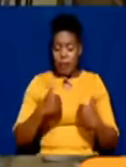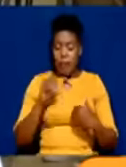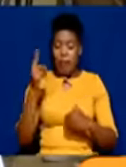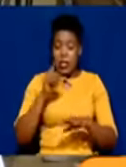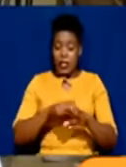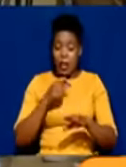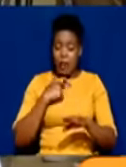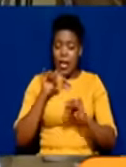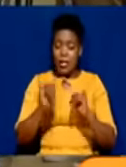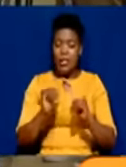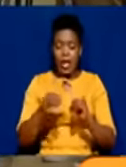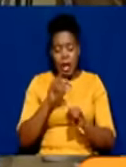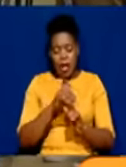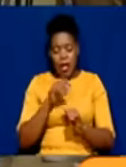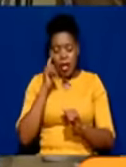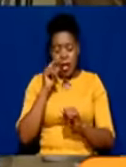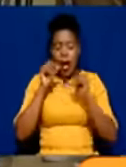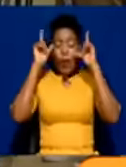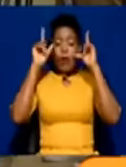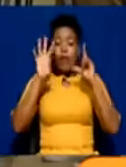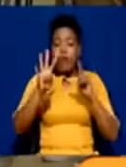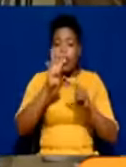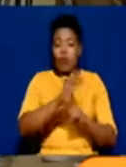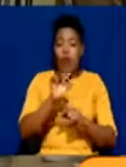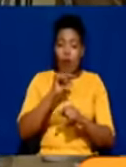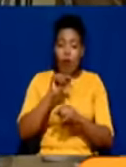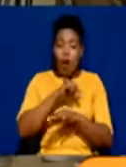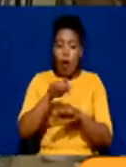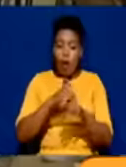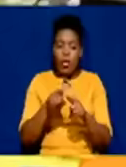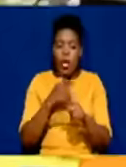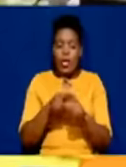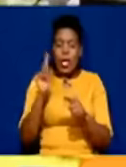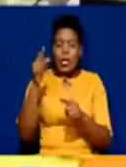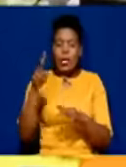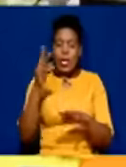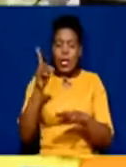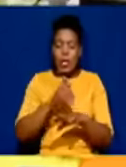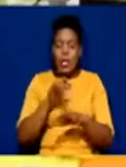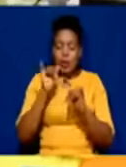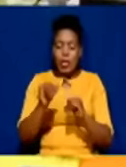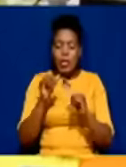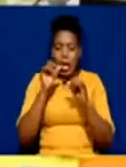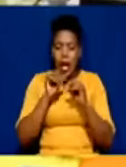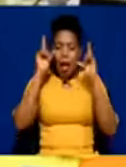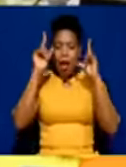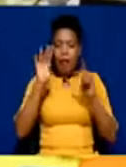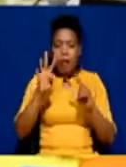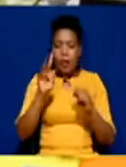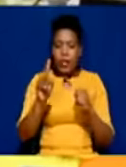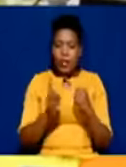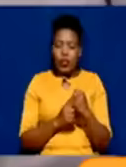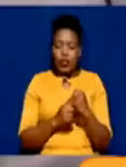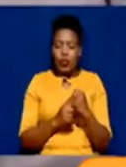for 44 hours, and the second one I was able to stay awake for 62 hours. After every hour, she is allowed a